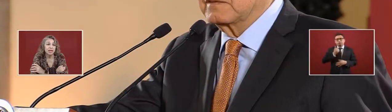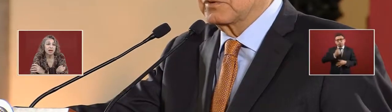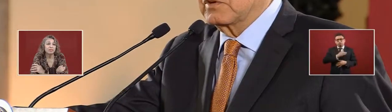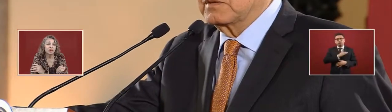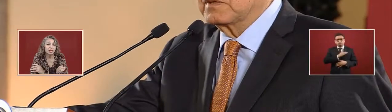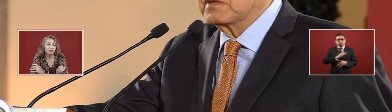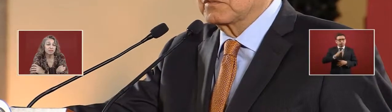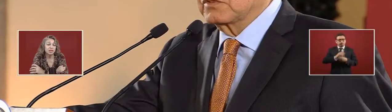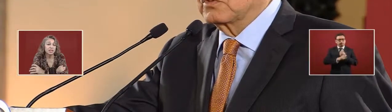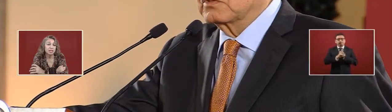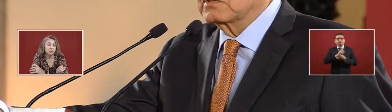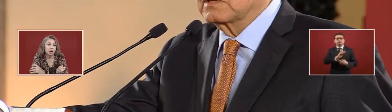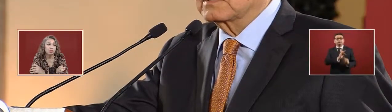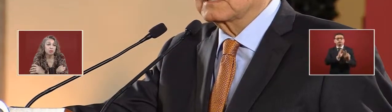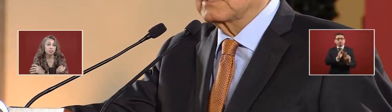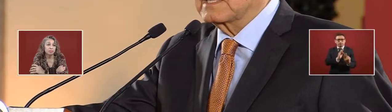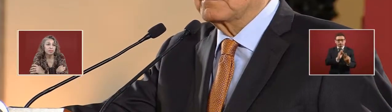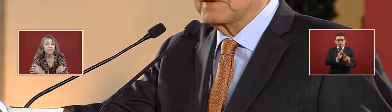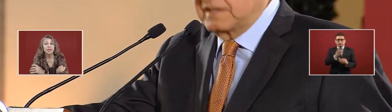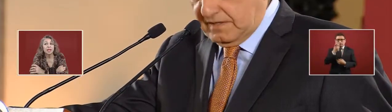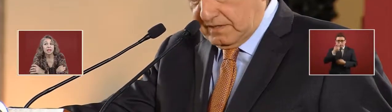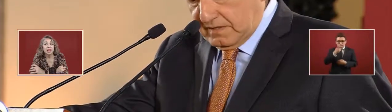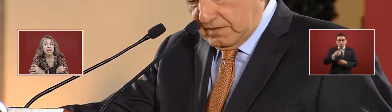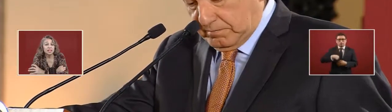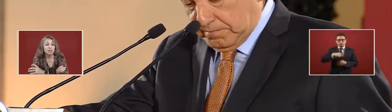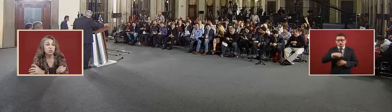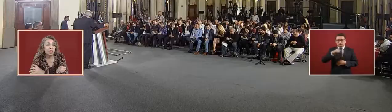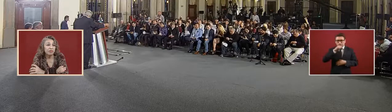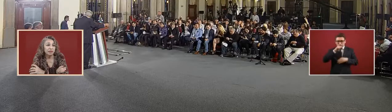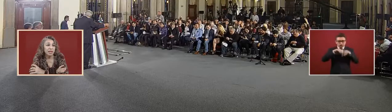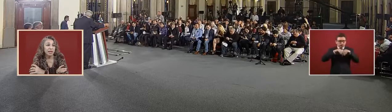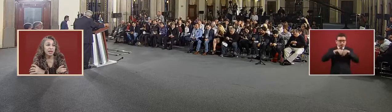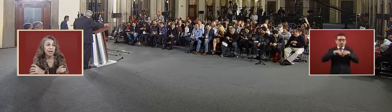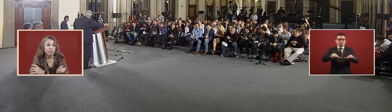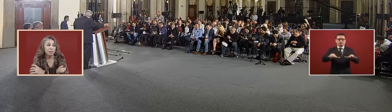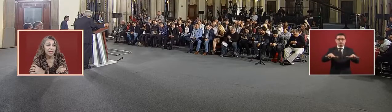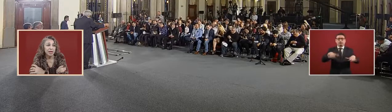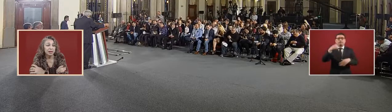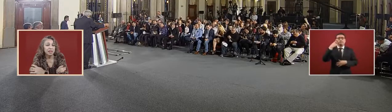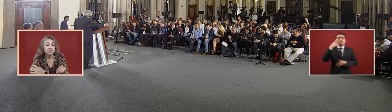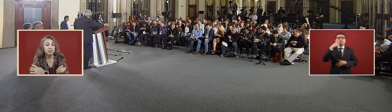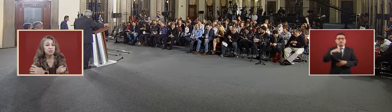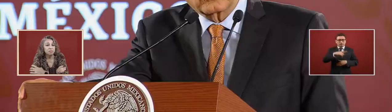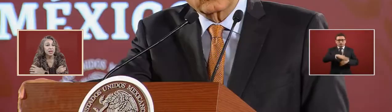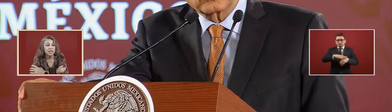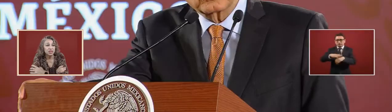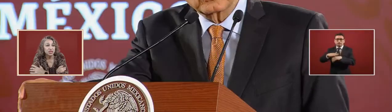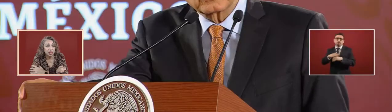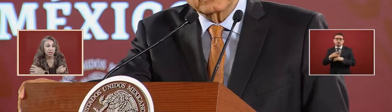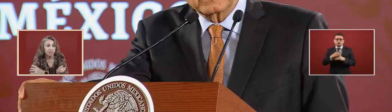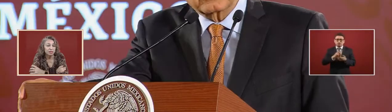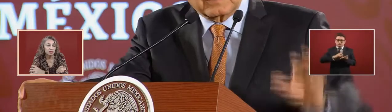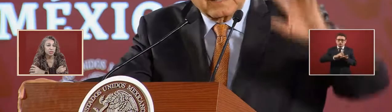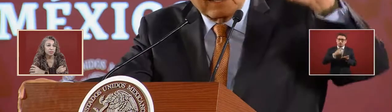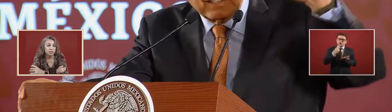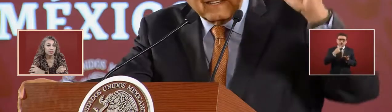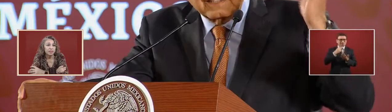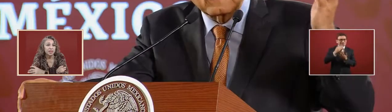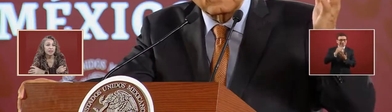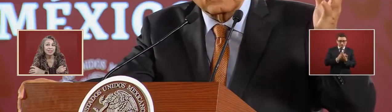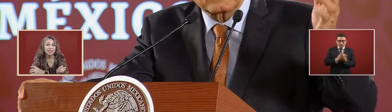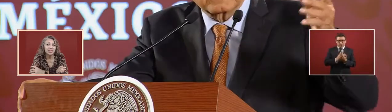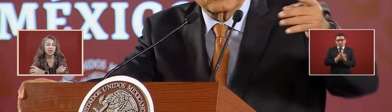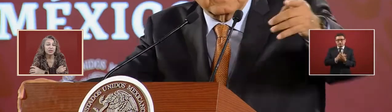possibility of problema. Confronting eso, the problem. Es una campaña and so we have to make a campaign to diminish the consumption. Es en